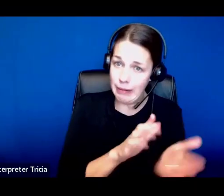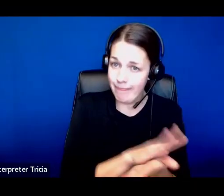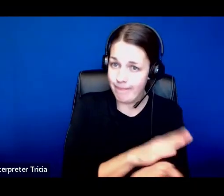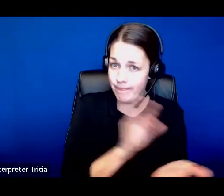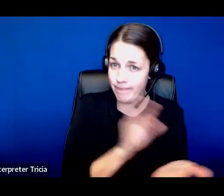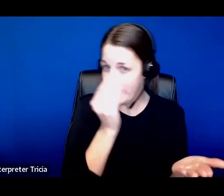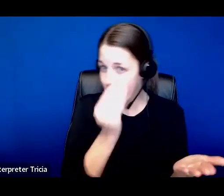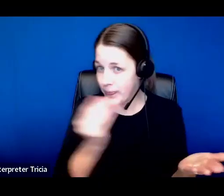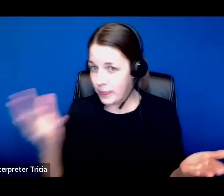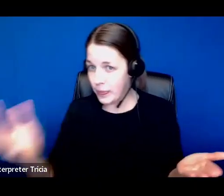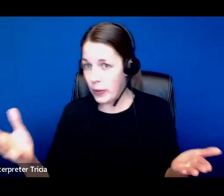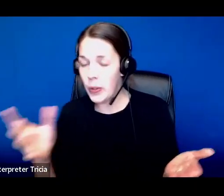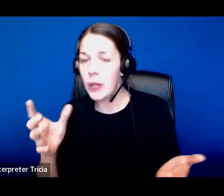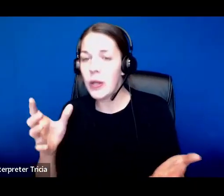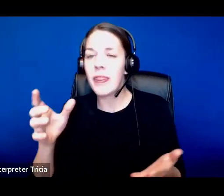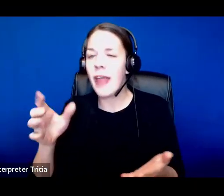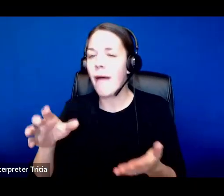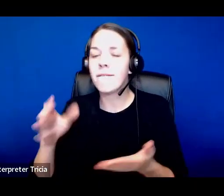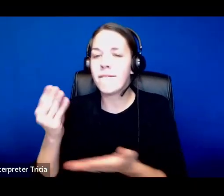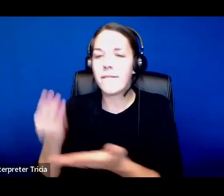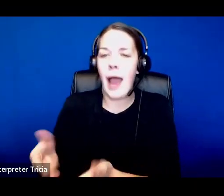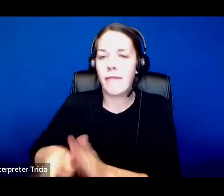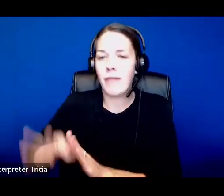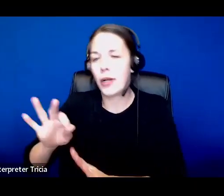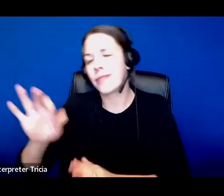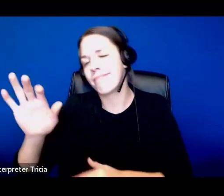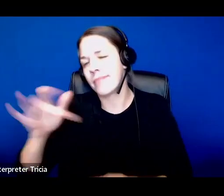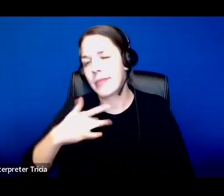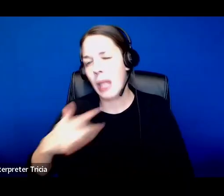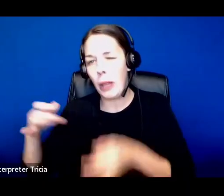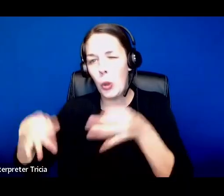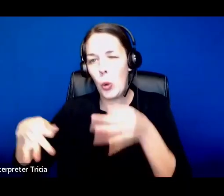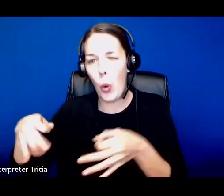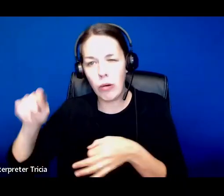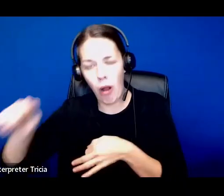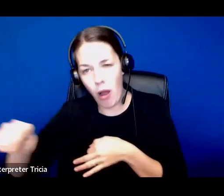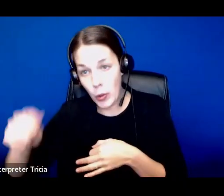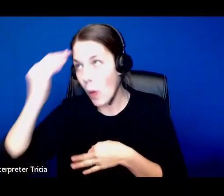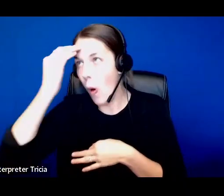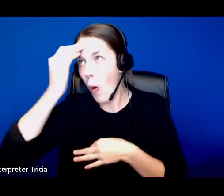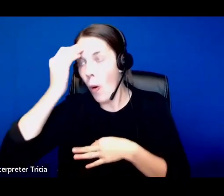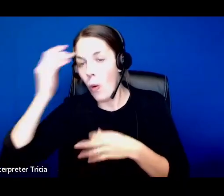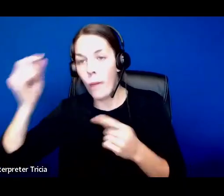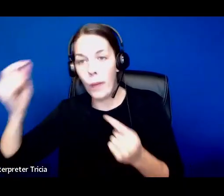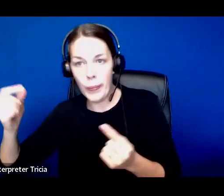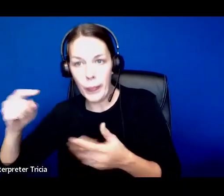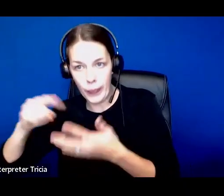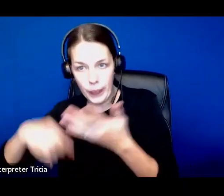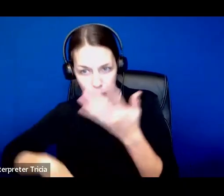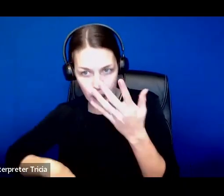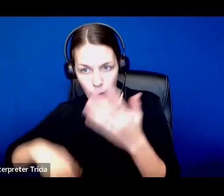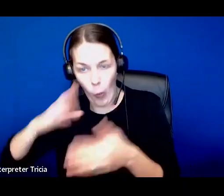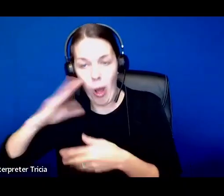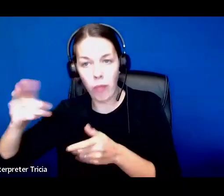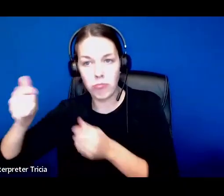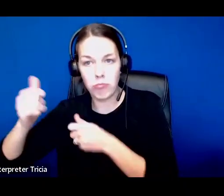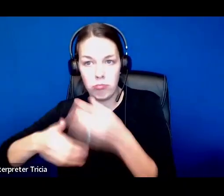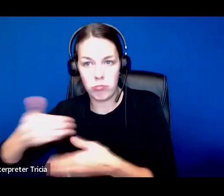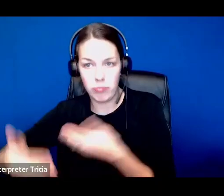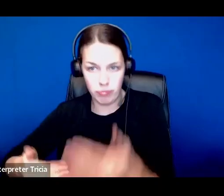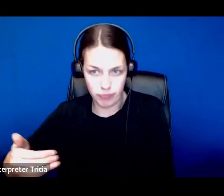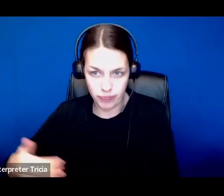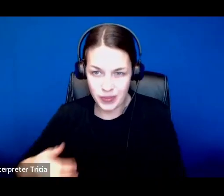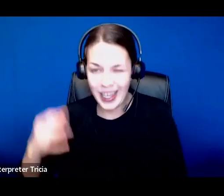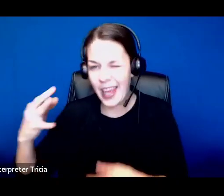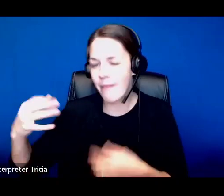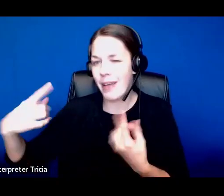the fact finder, like a court, what your intentions are. And that will speed things up if there ever is a